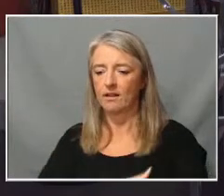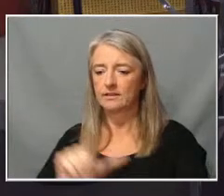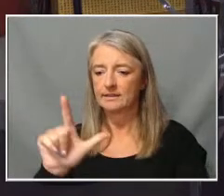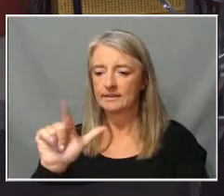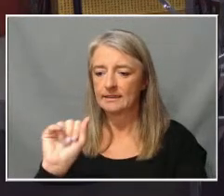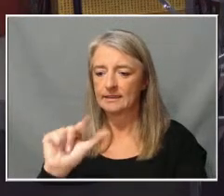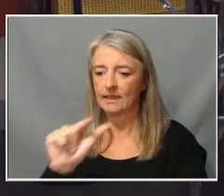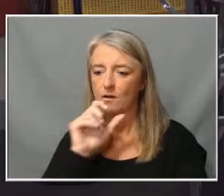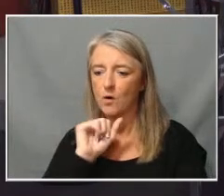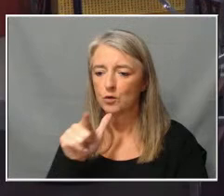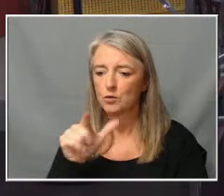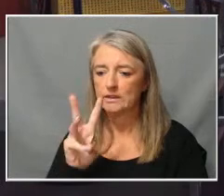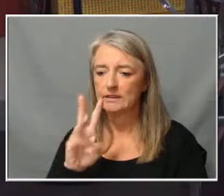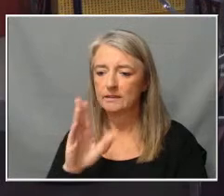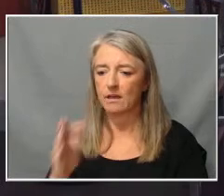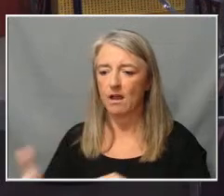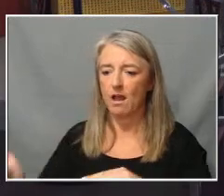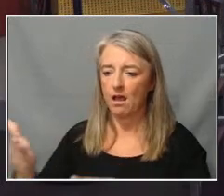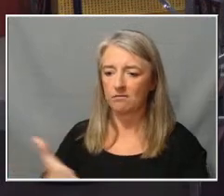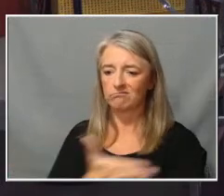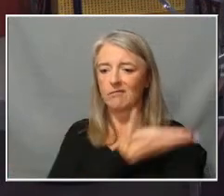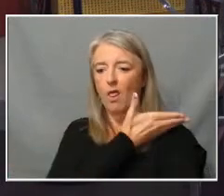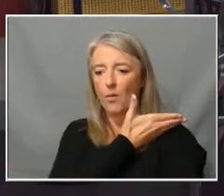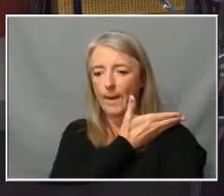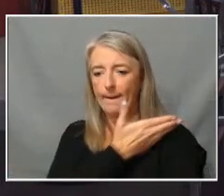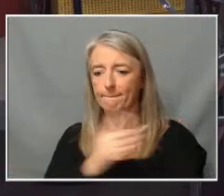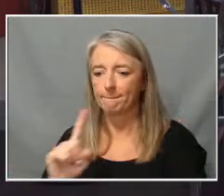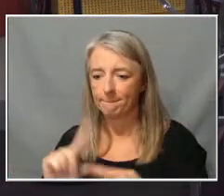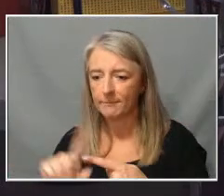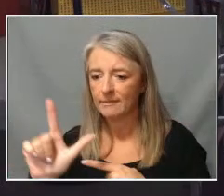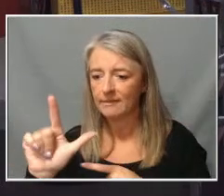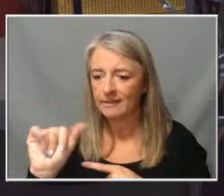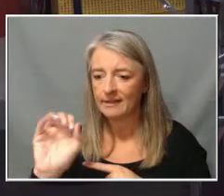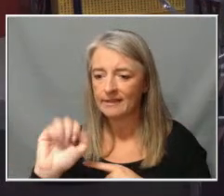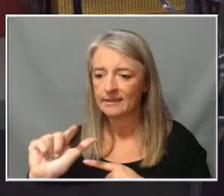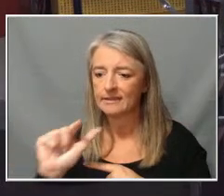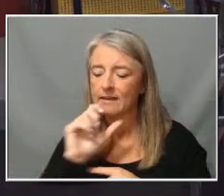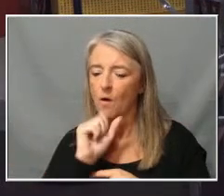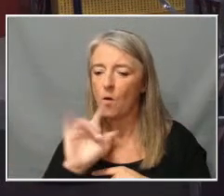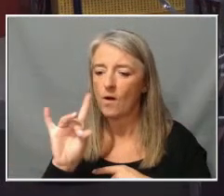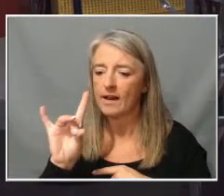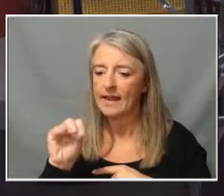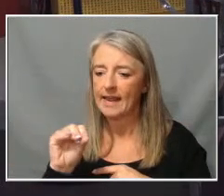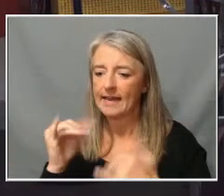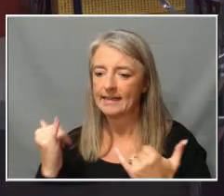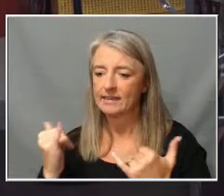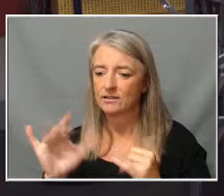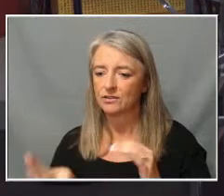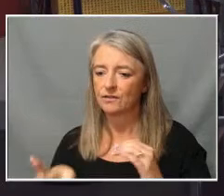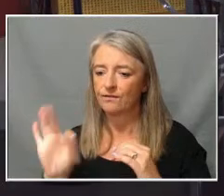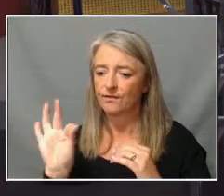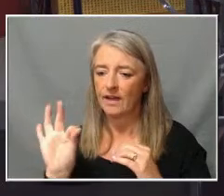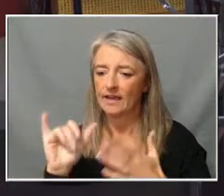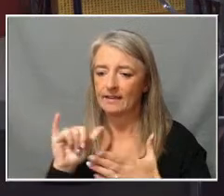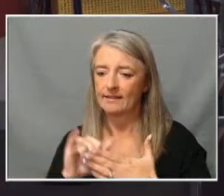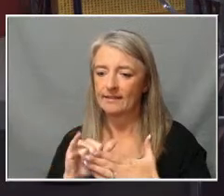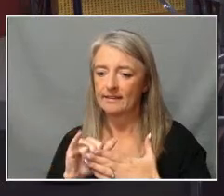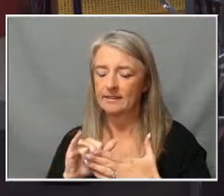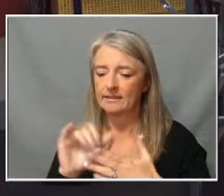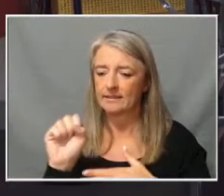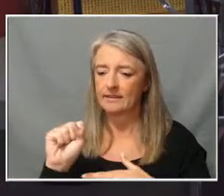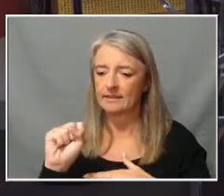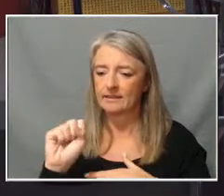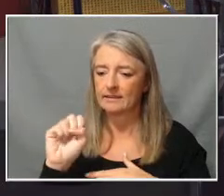26, all the way up, all the way up here. He's 80 now. Do you find this to be the case with people?